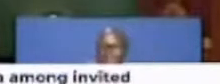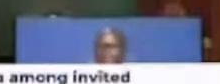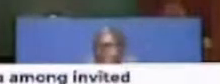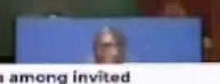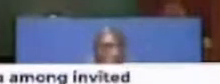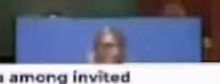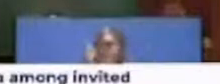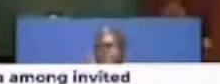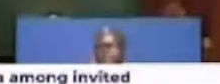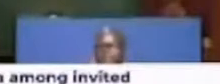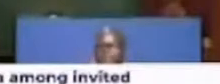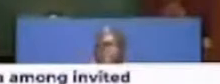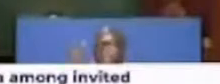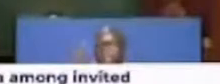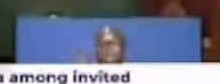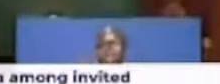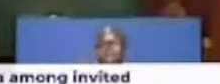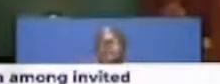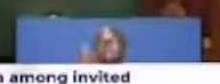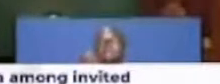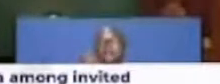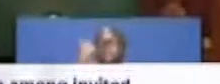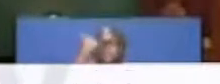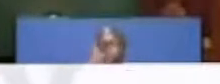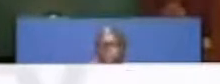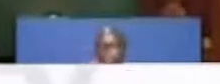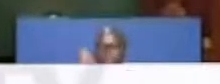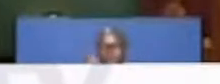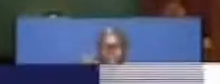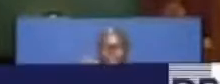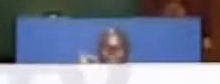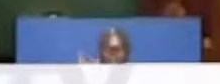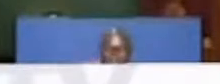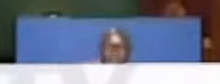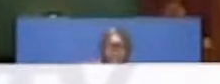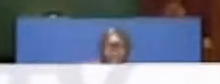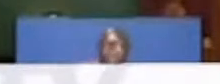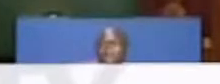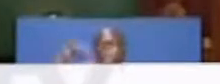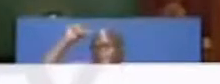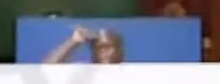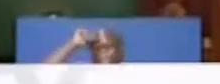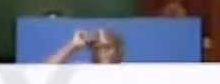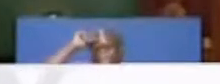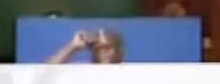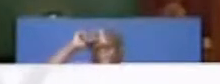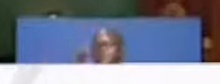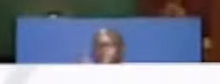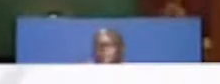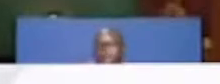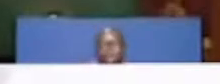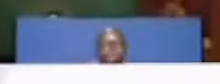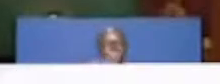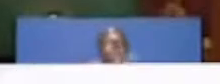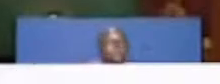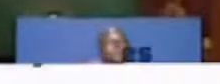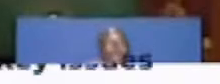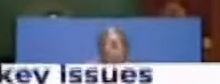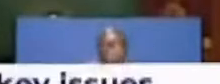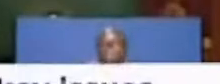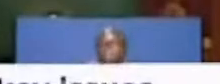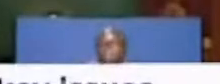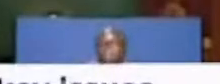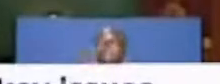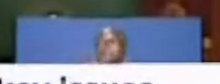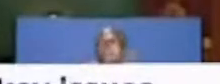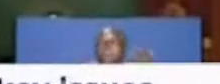term in office. To do so, my administration and our colleagues in both